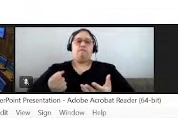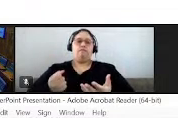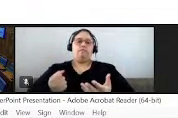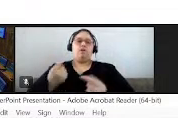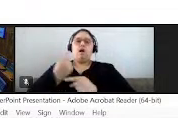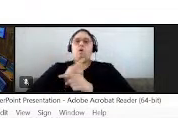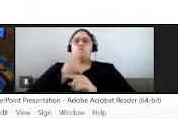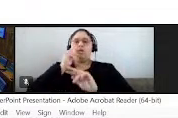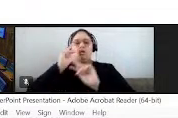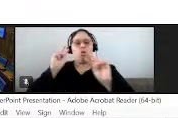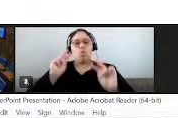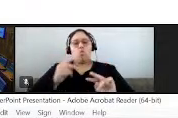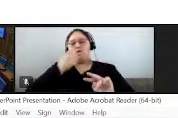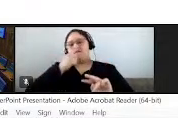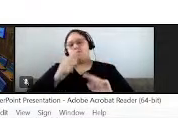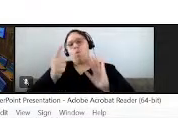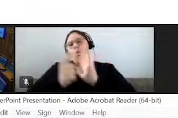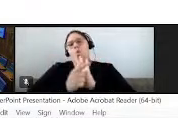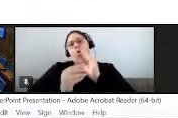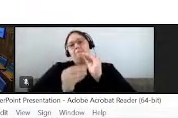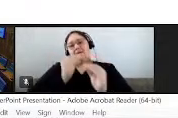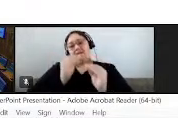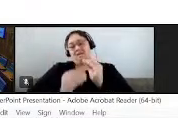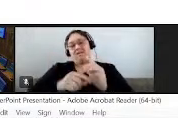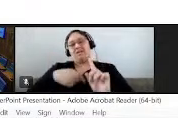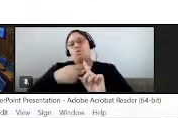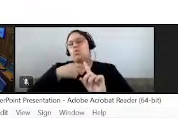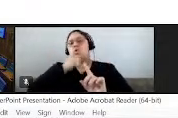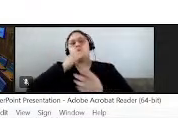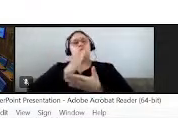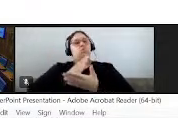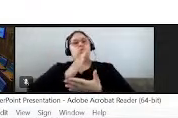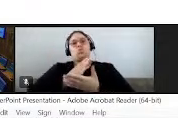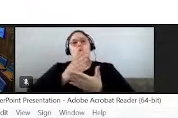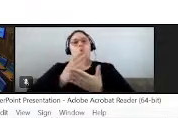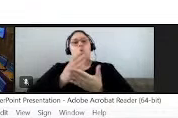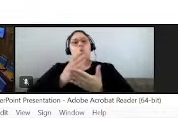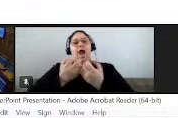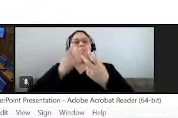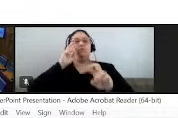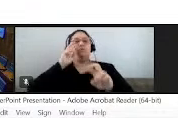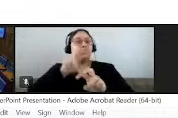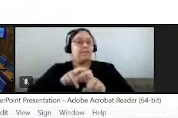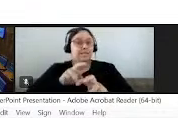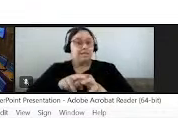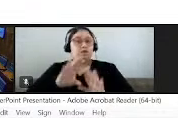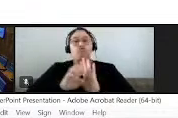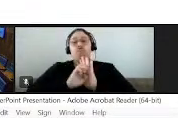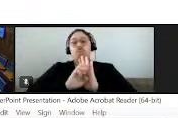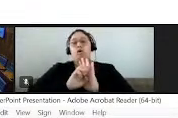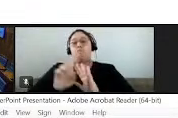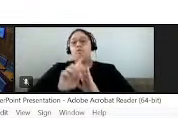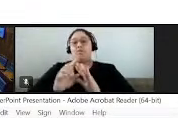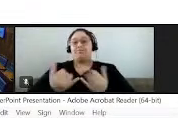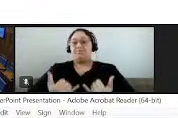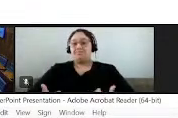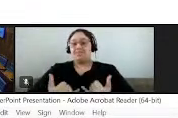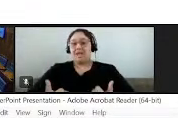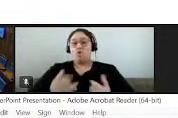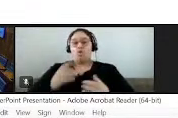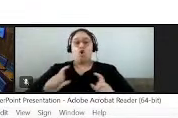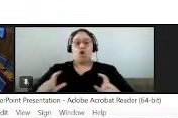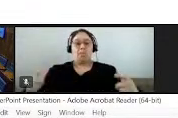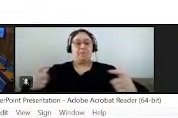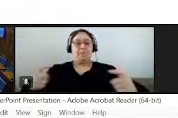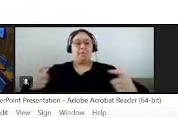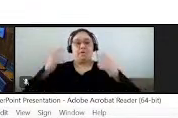only looking for lawmaking, as we are not sure how much we need. An example is that currently the committee that is